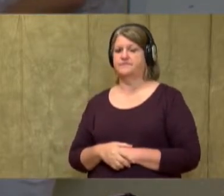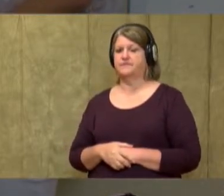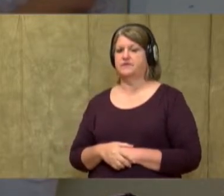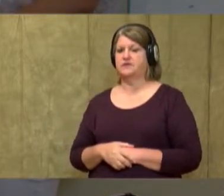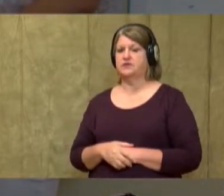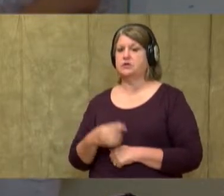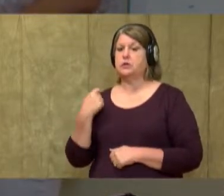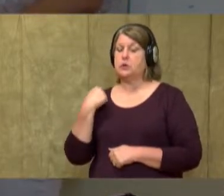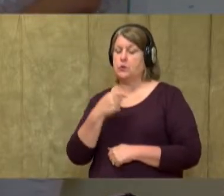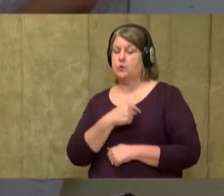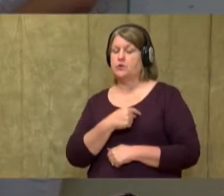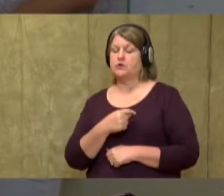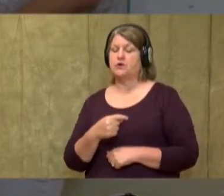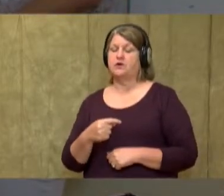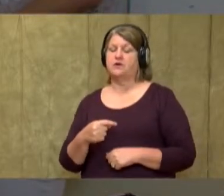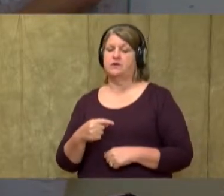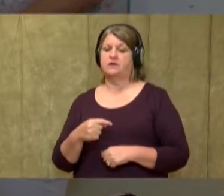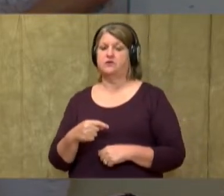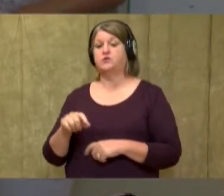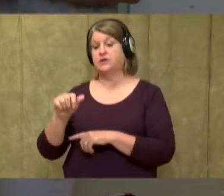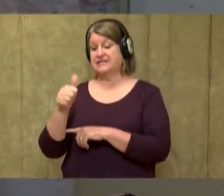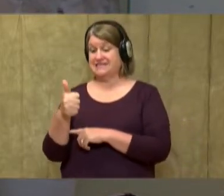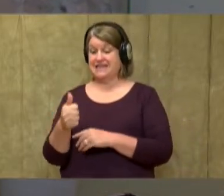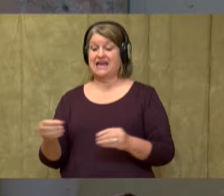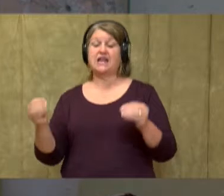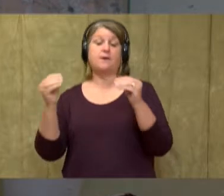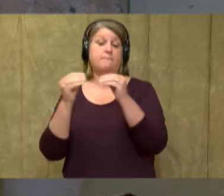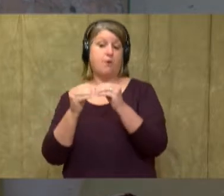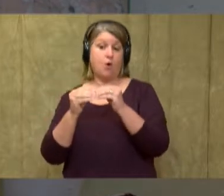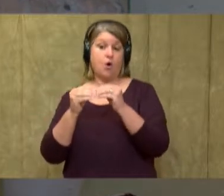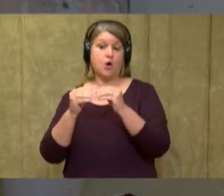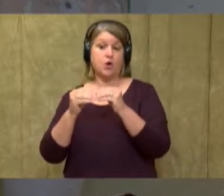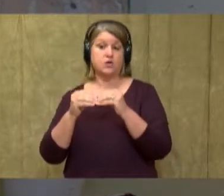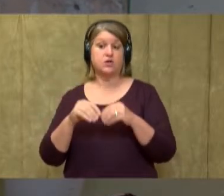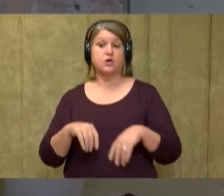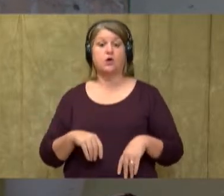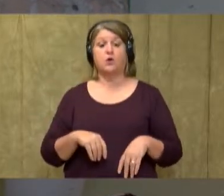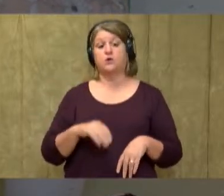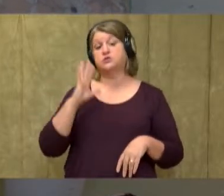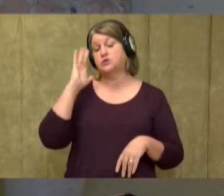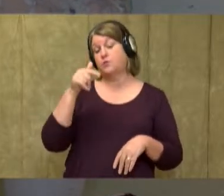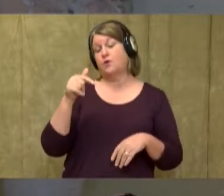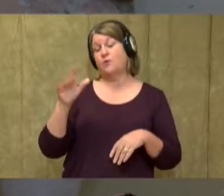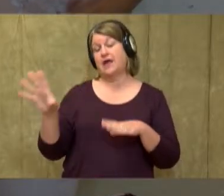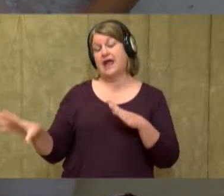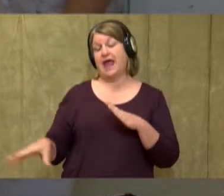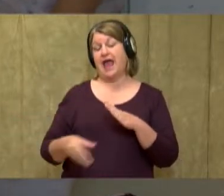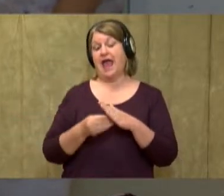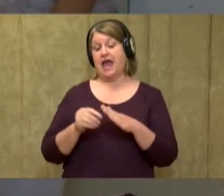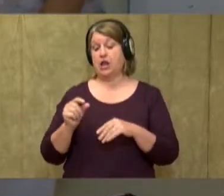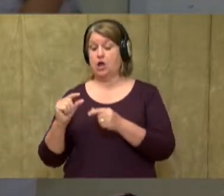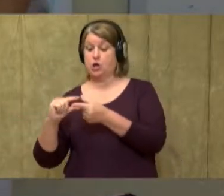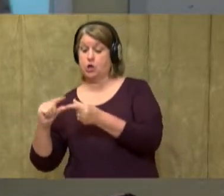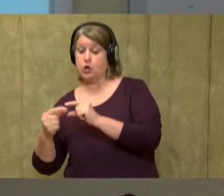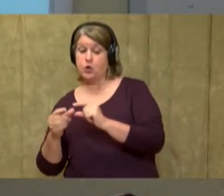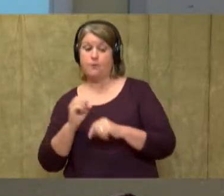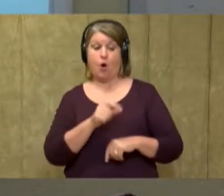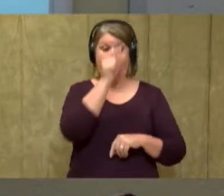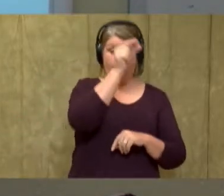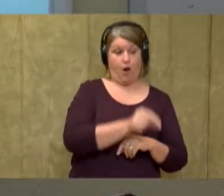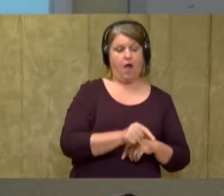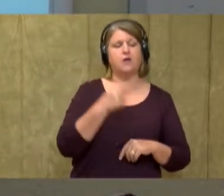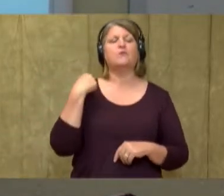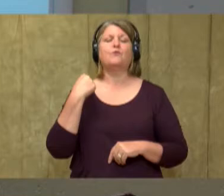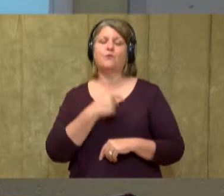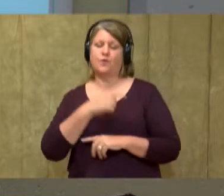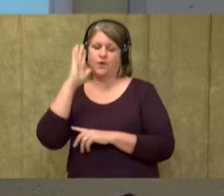We're doing 10 more than 45, so are we going to add a cube or a rod? We're going to add a rod